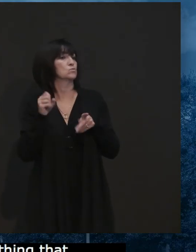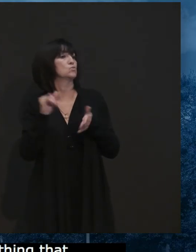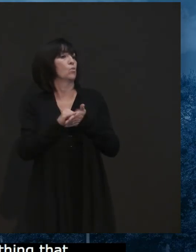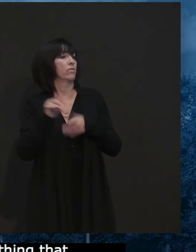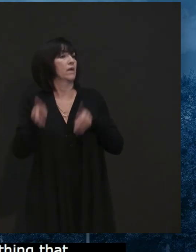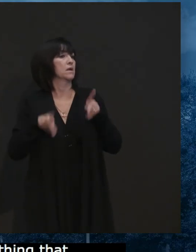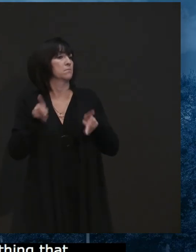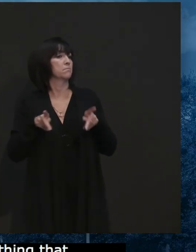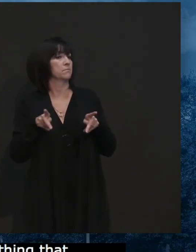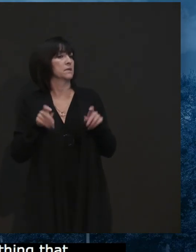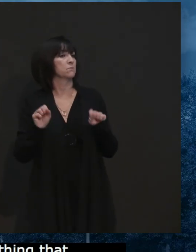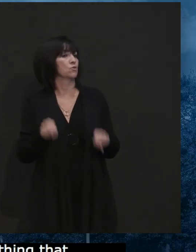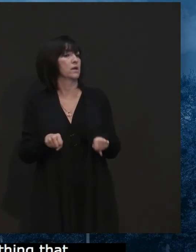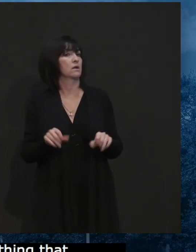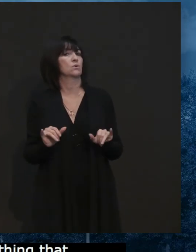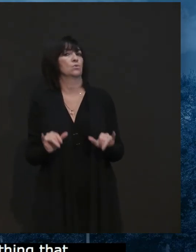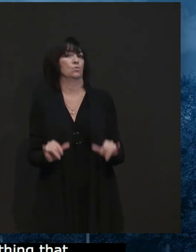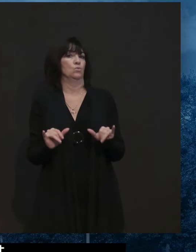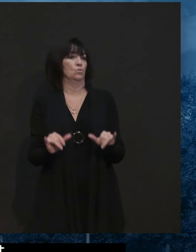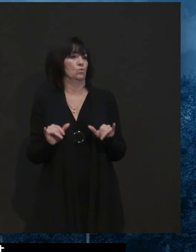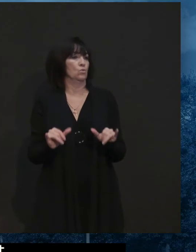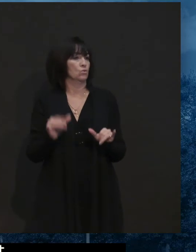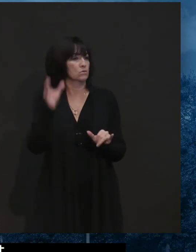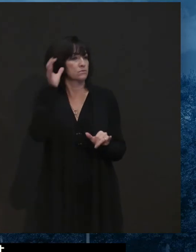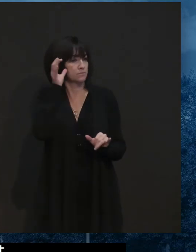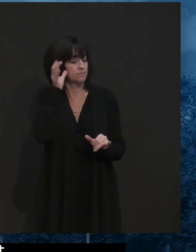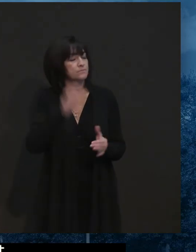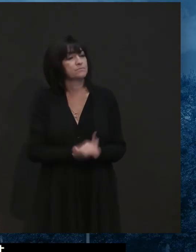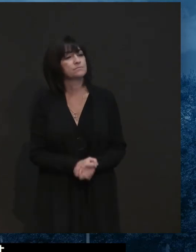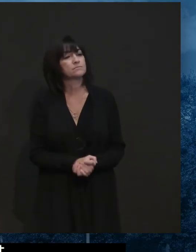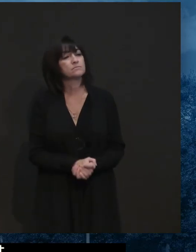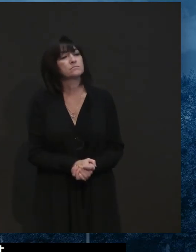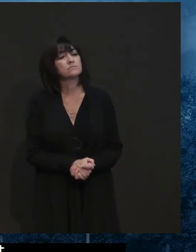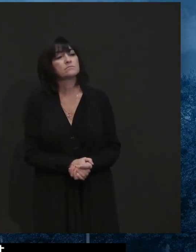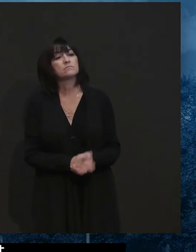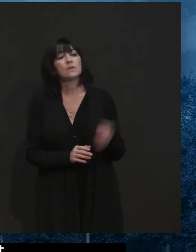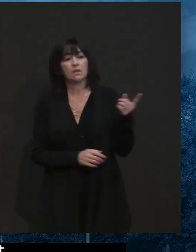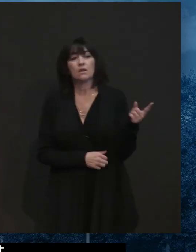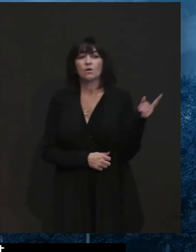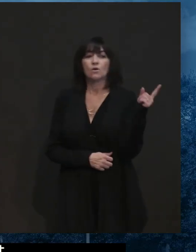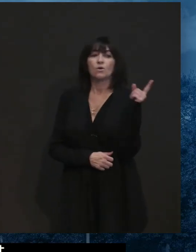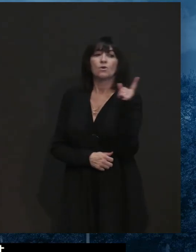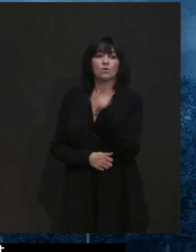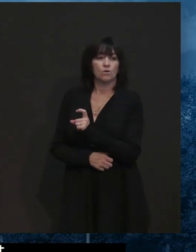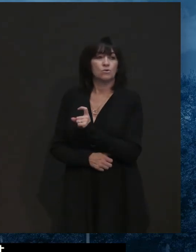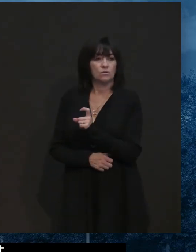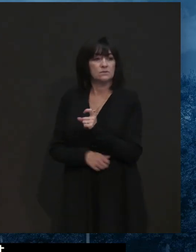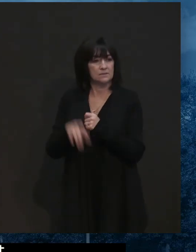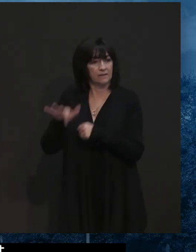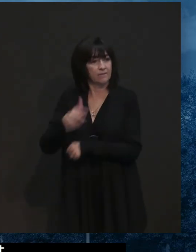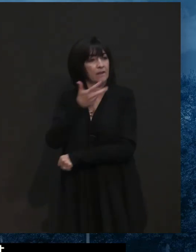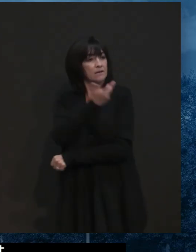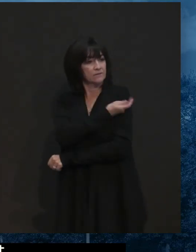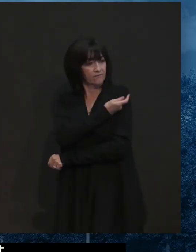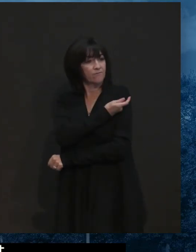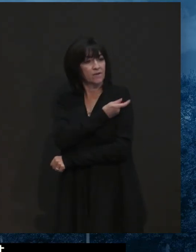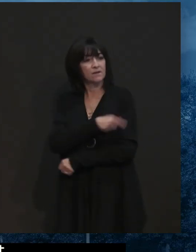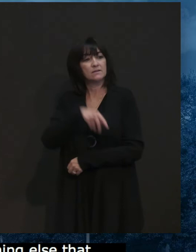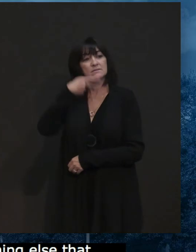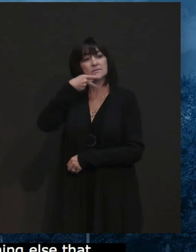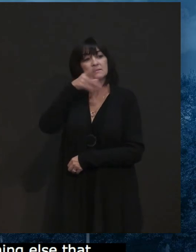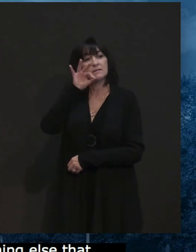right? So I did have another question about something else that you already brought up, which is the vaccine and the Pfizer